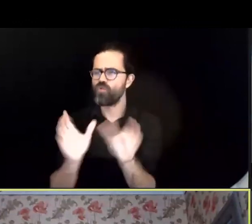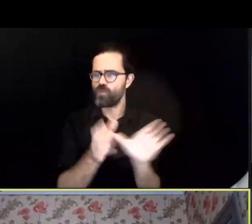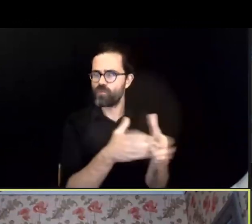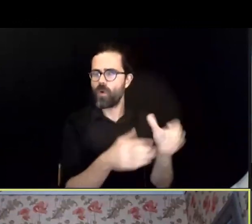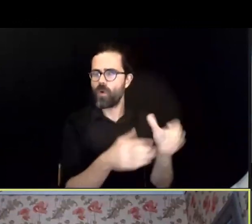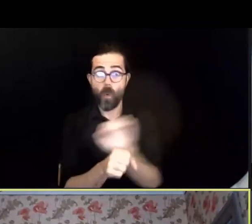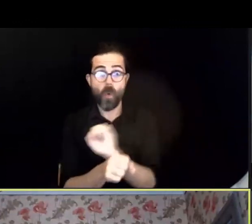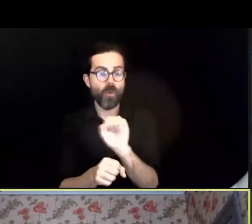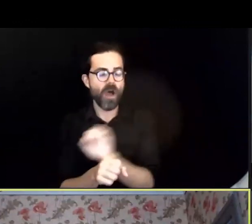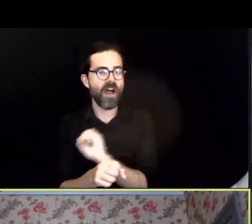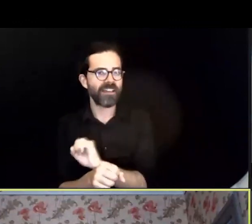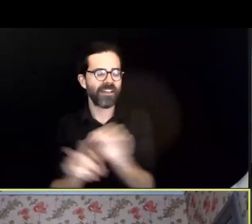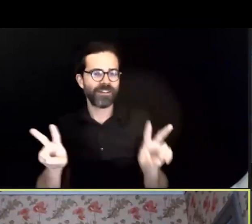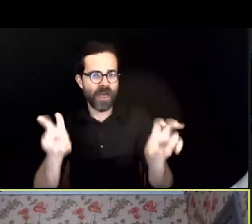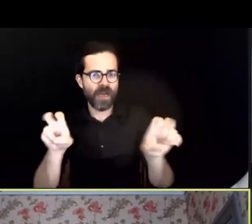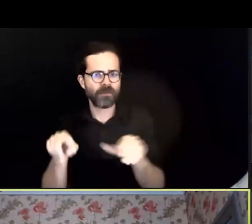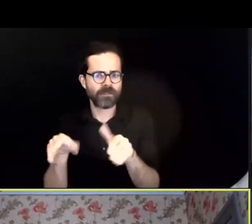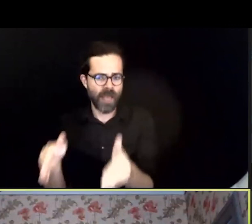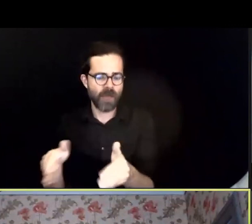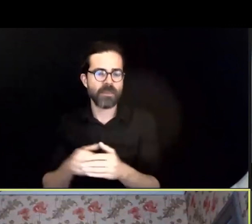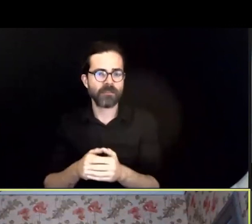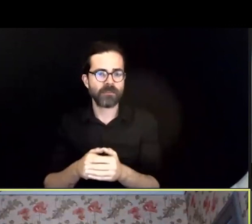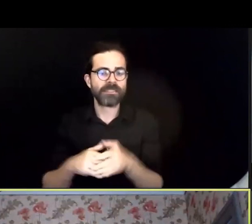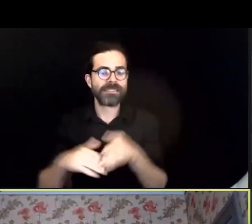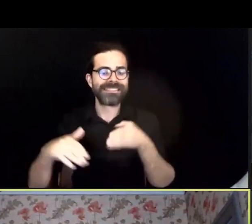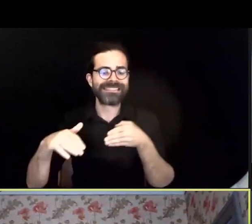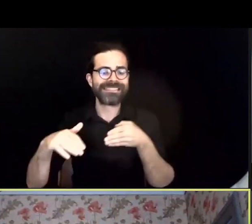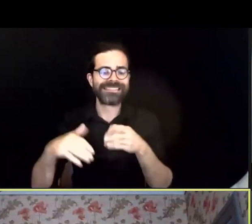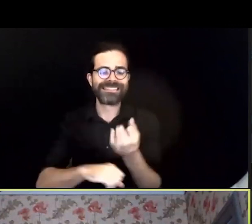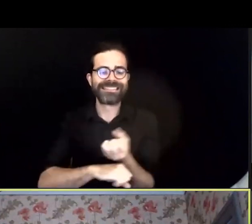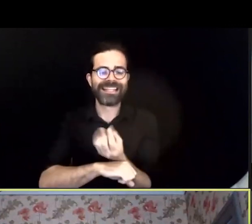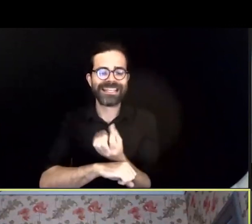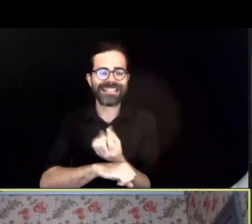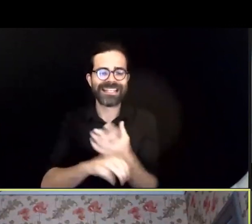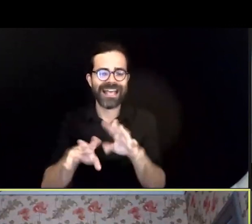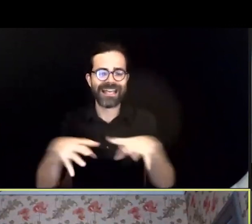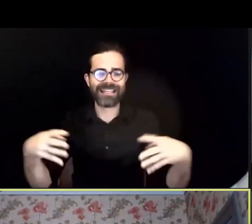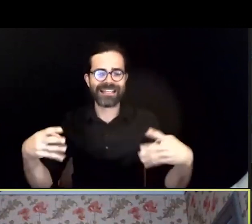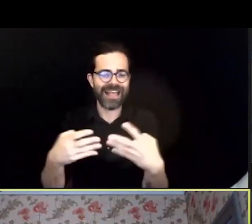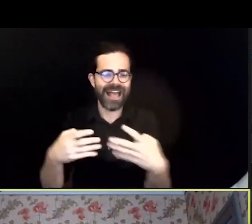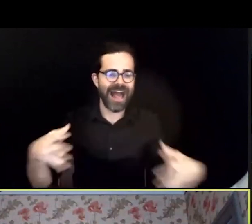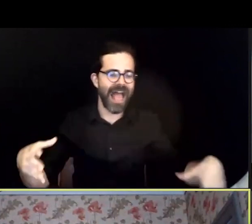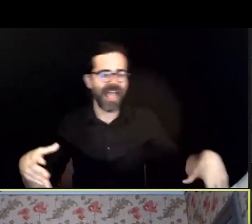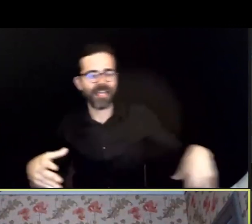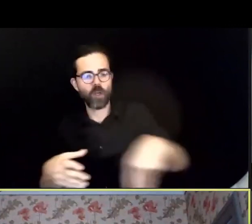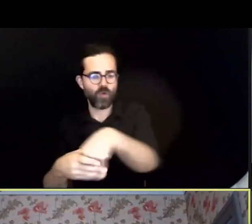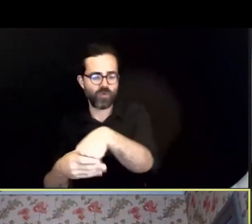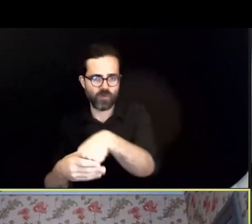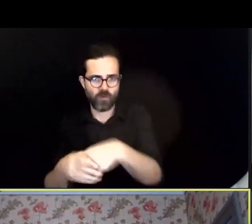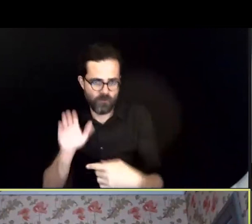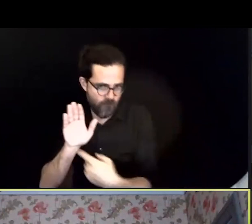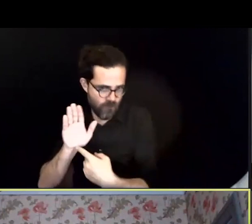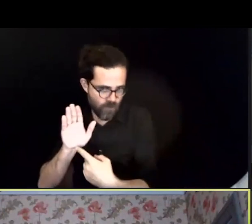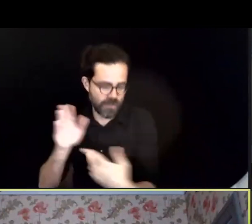the digital inclusion, for example, but it isn't shown in legislation